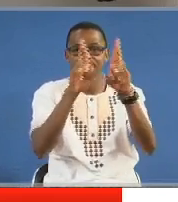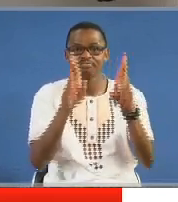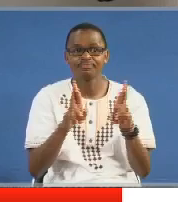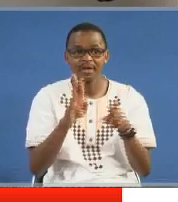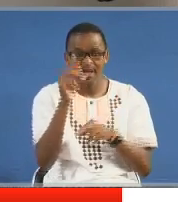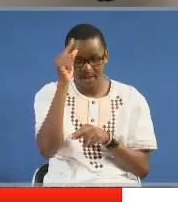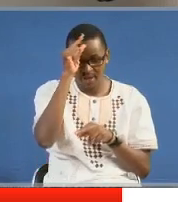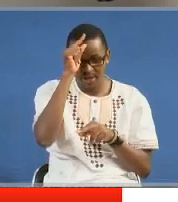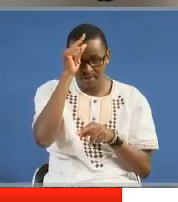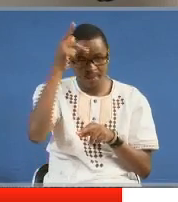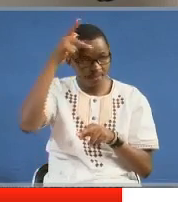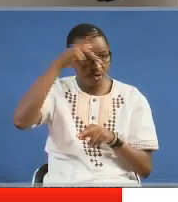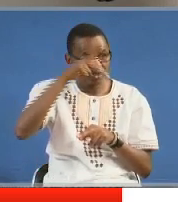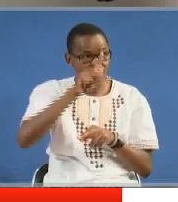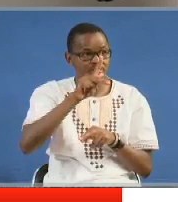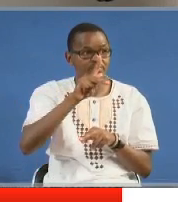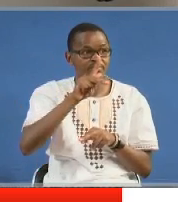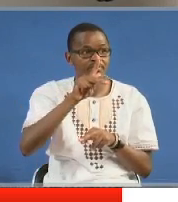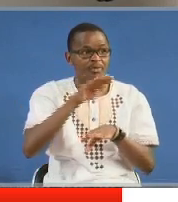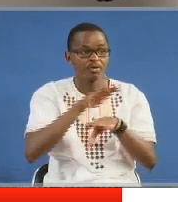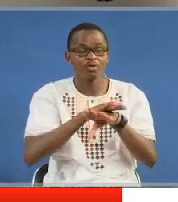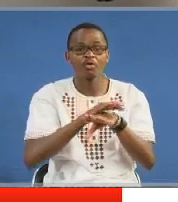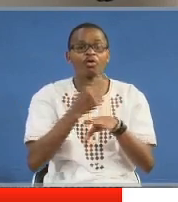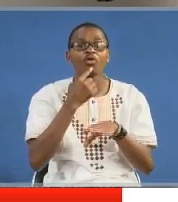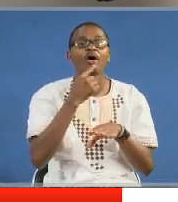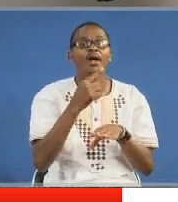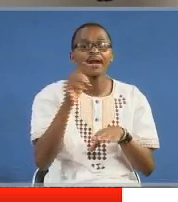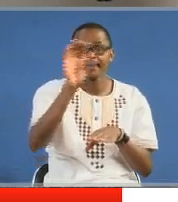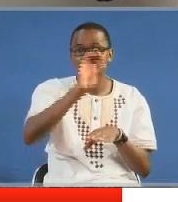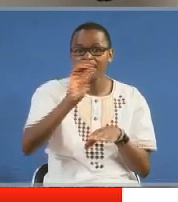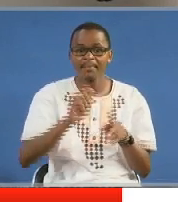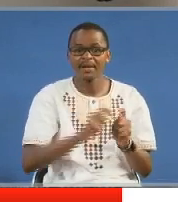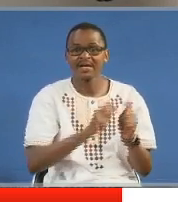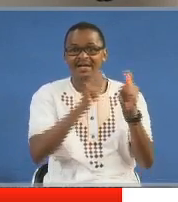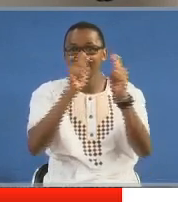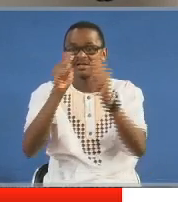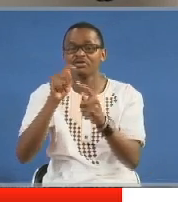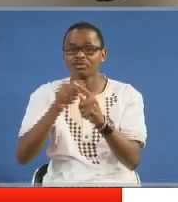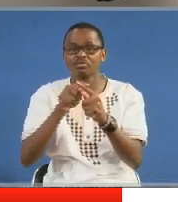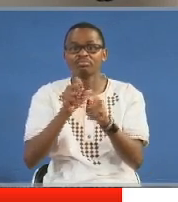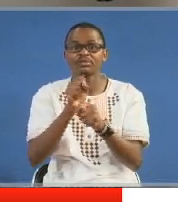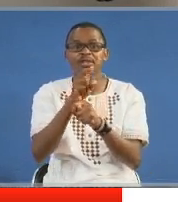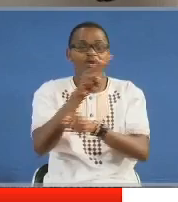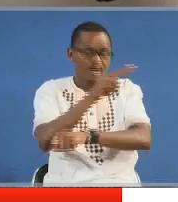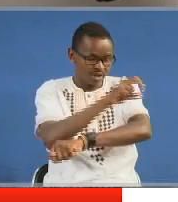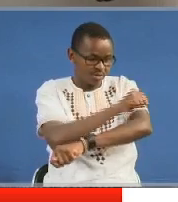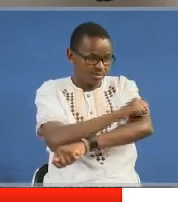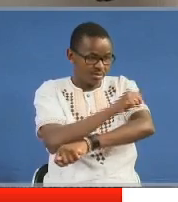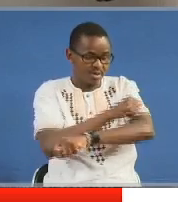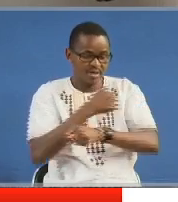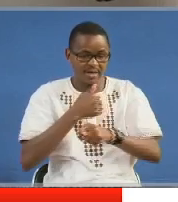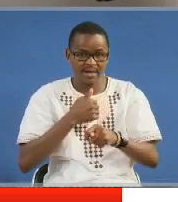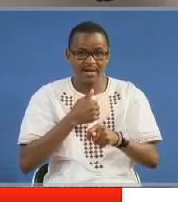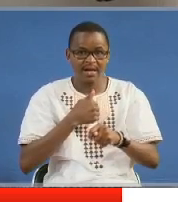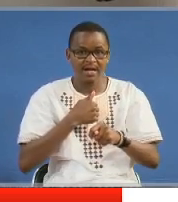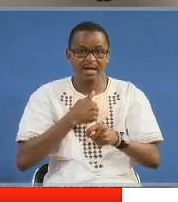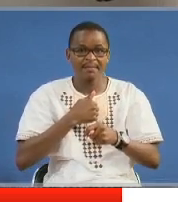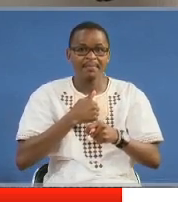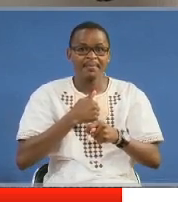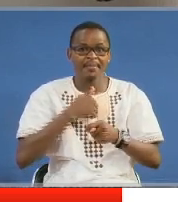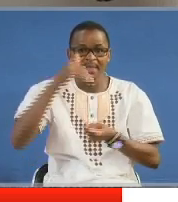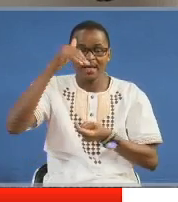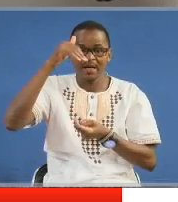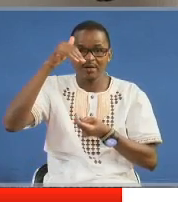The government policy on 100% transition to secondary schools has appended